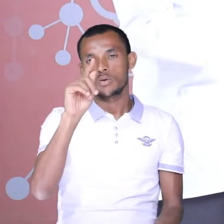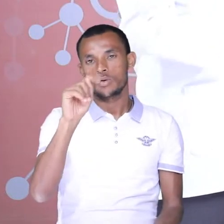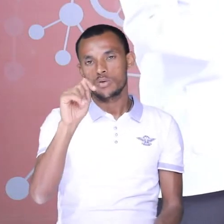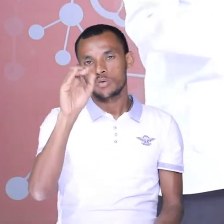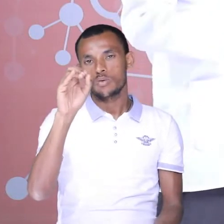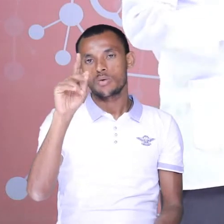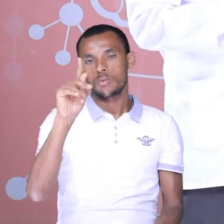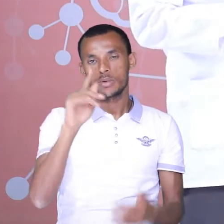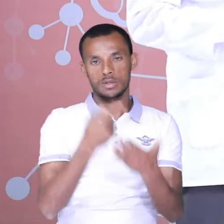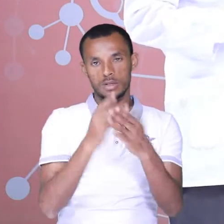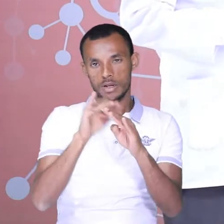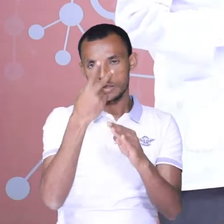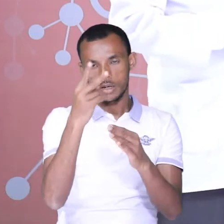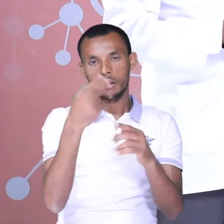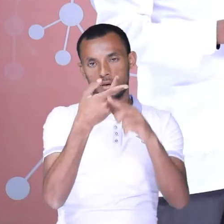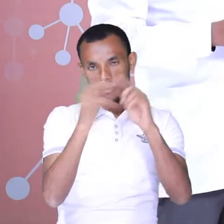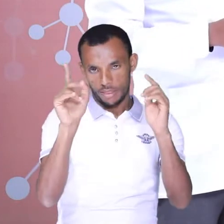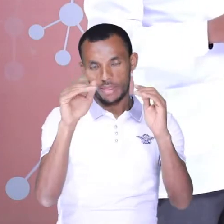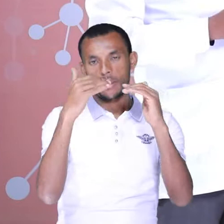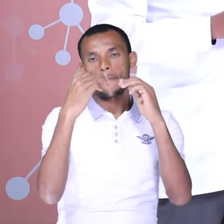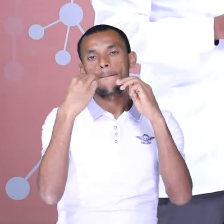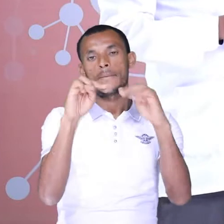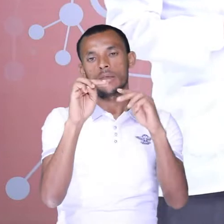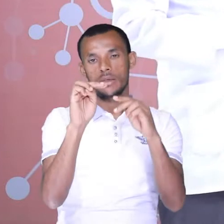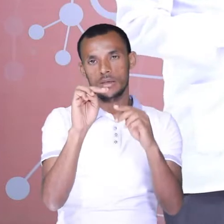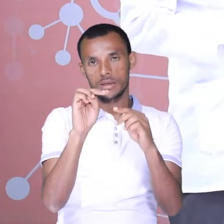isotopes, they have different mass but